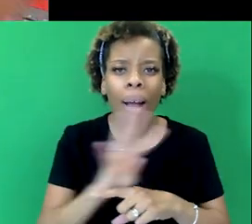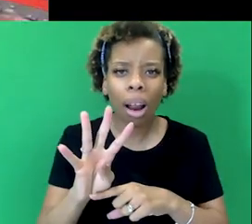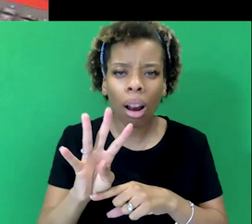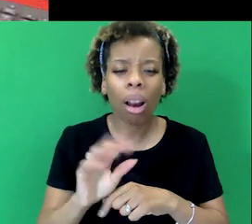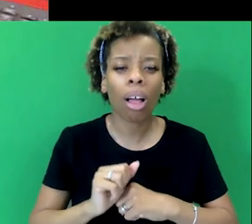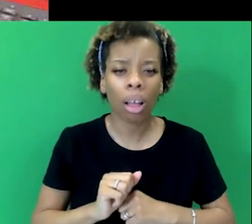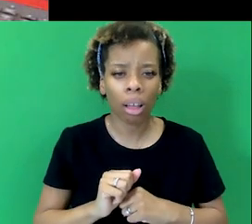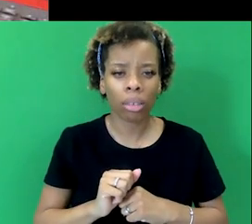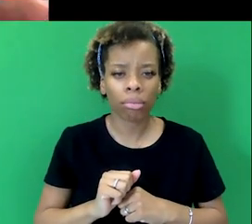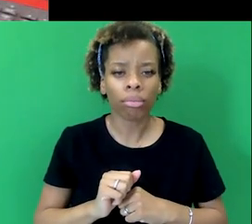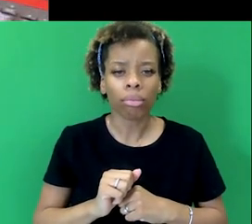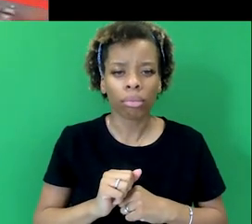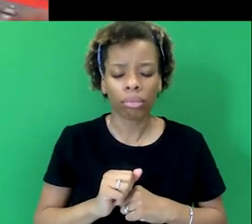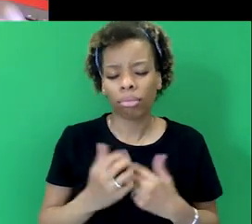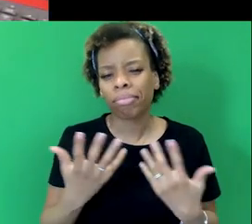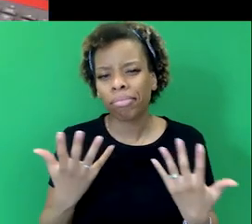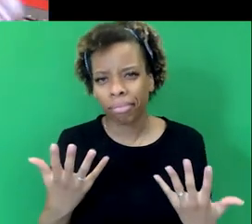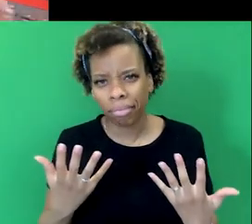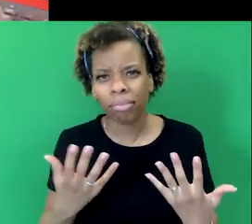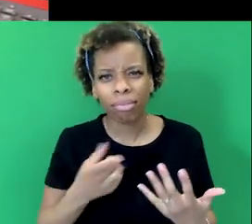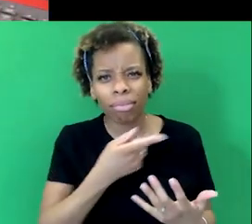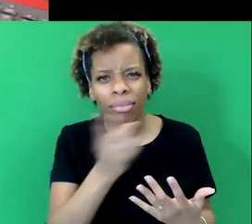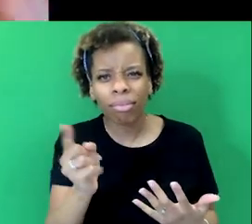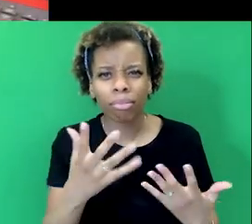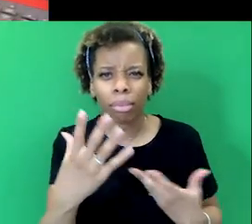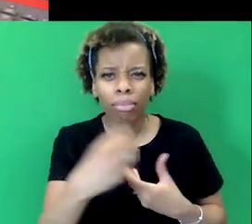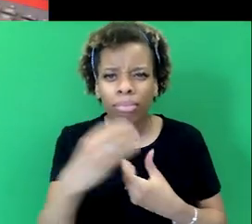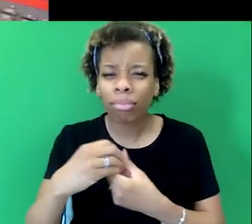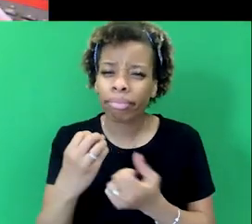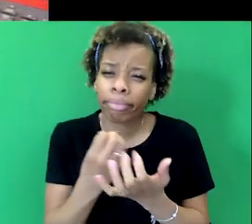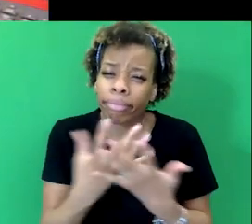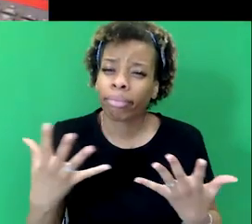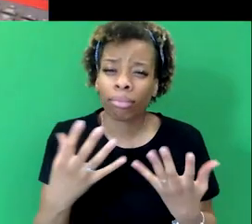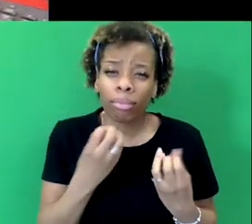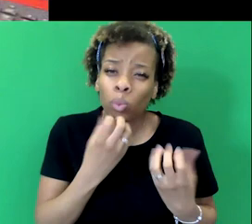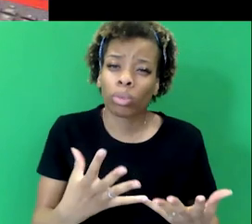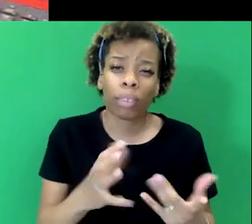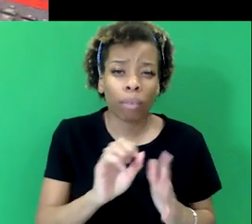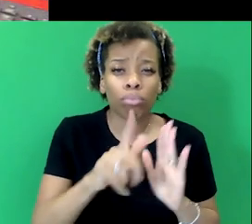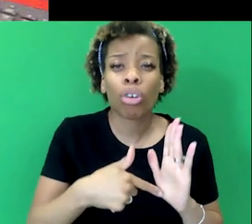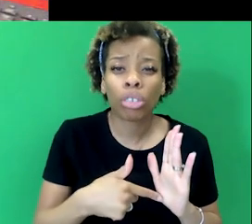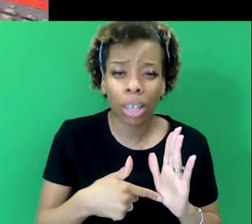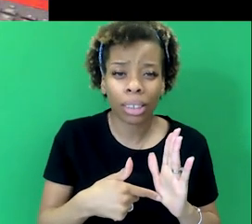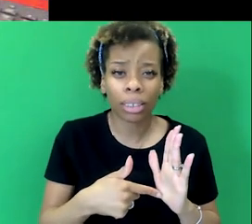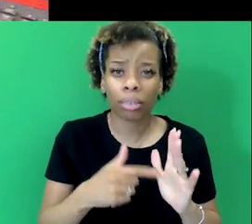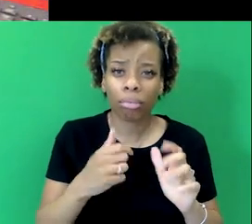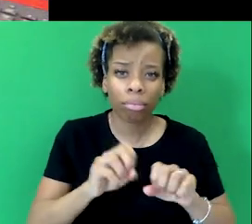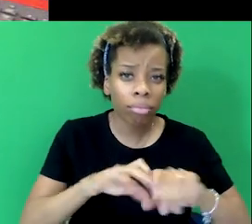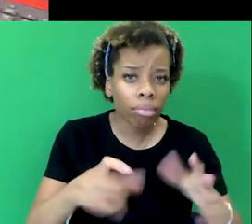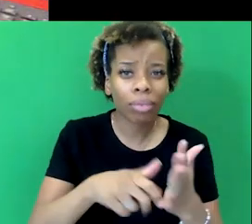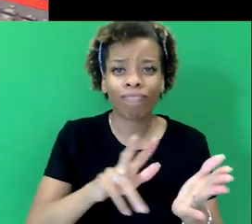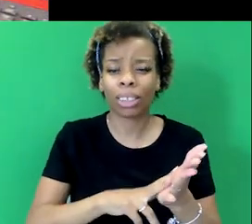everyone's been part of these amazing projects and adaptations and productions